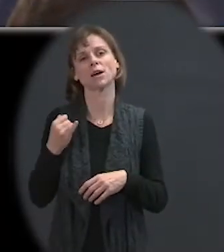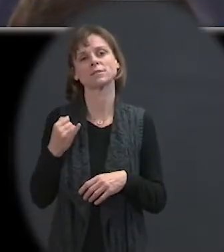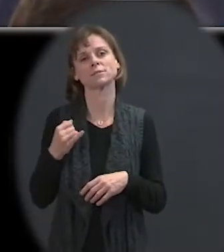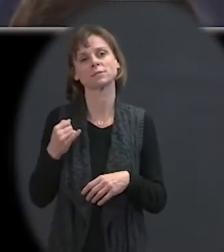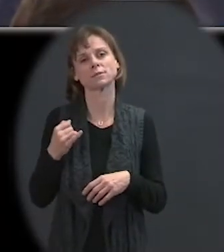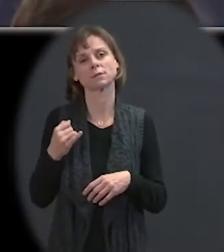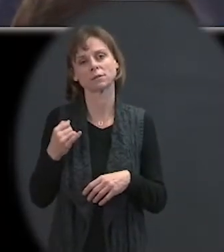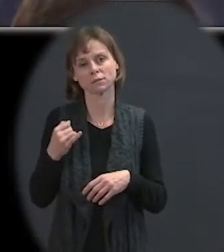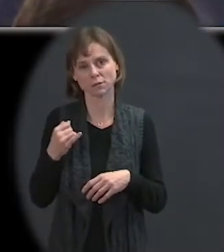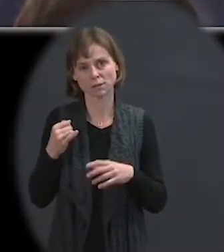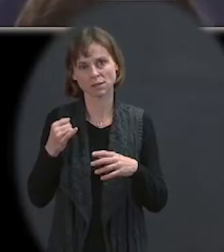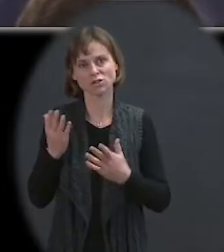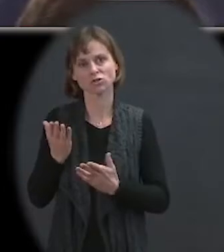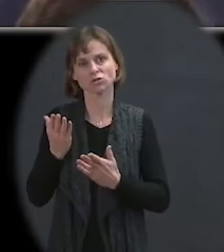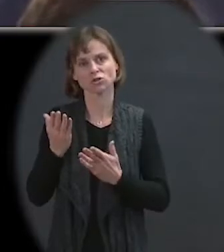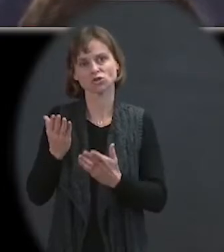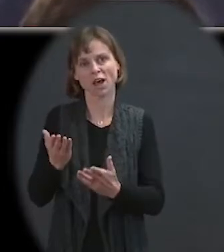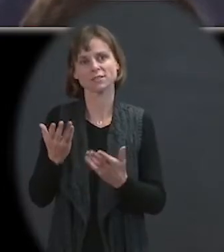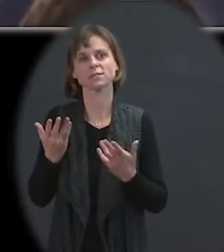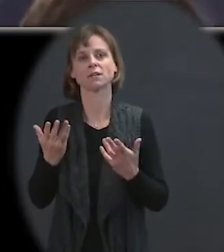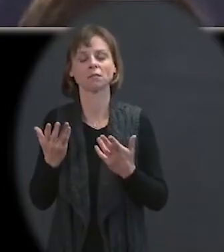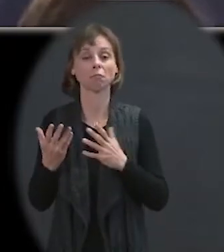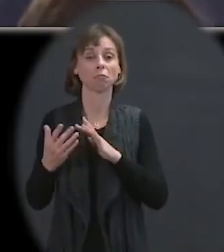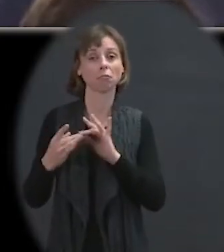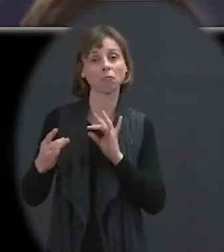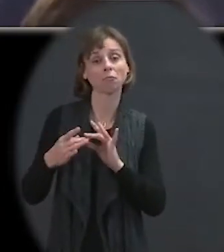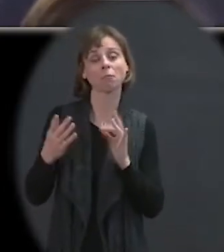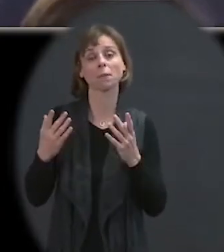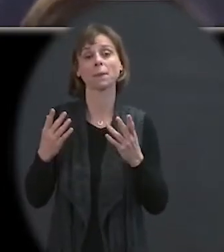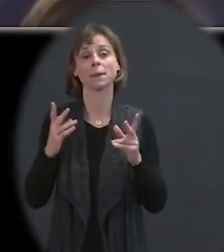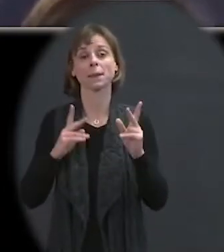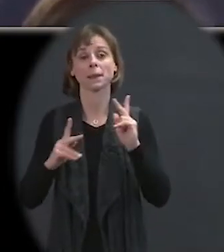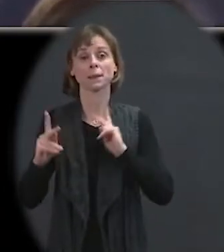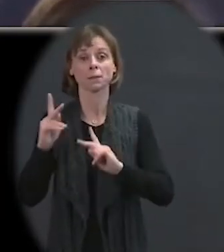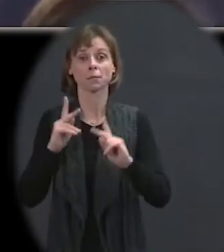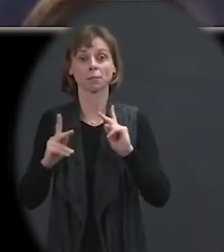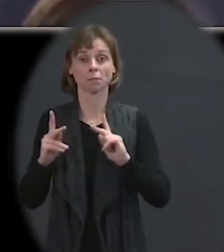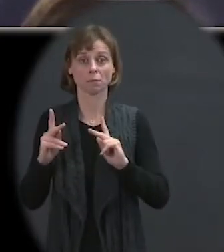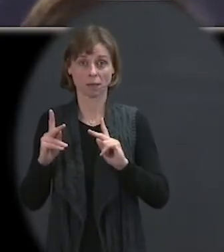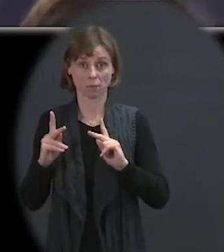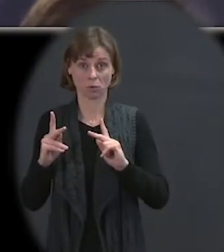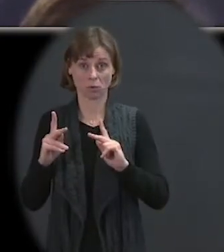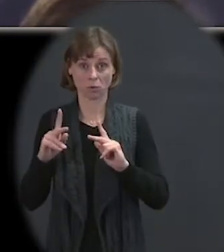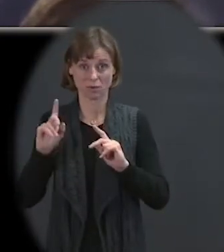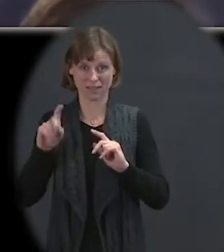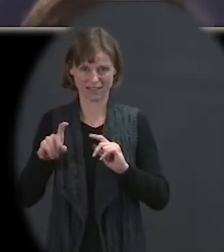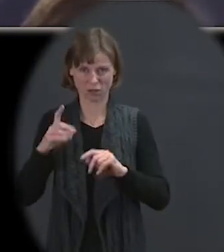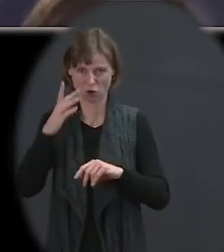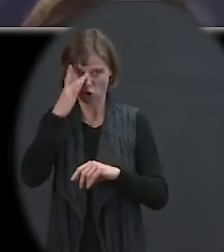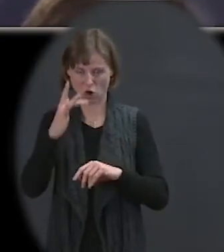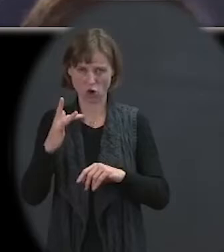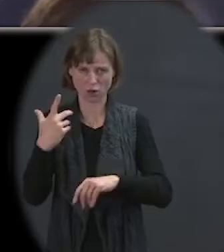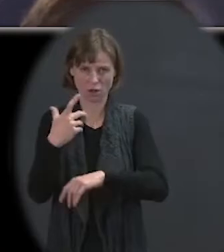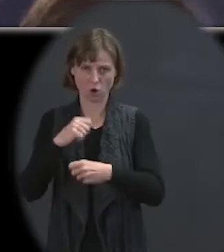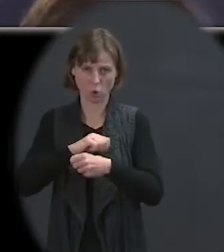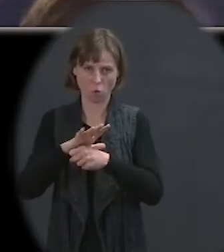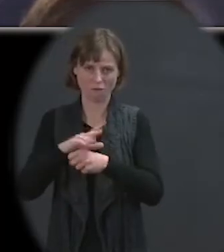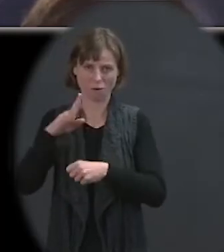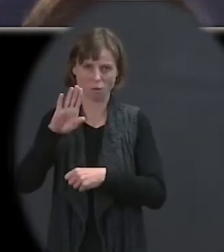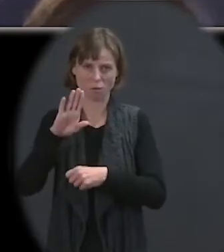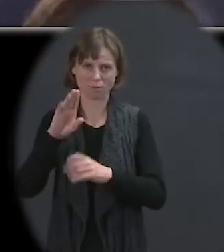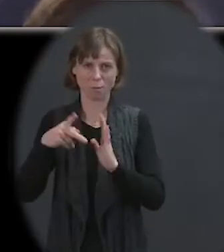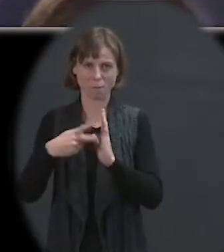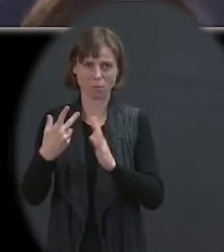has suggested that people will need a yearly coronavirus vaccine booster. Do you know if Dr. Fauci or any of the medical experts agree